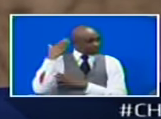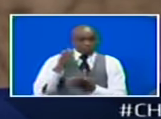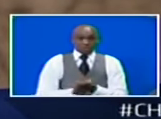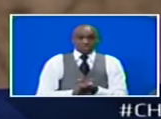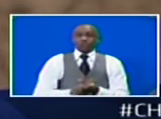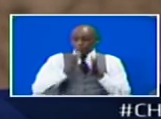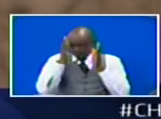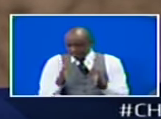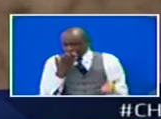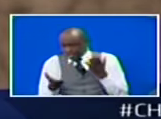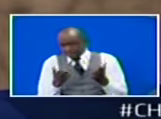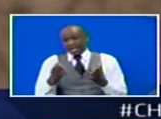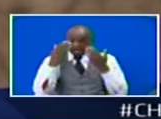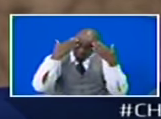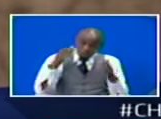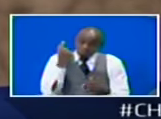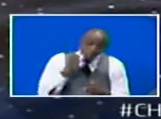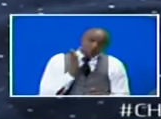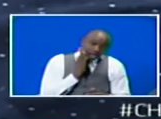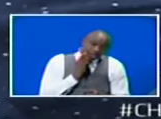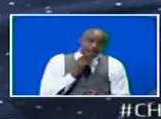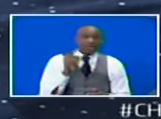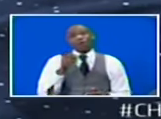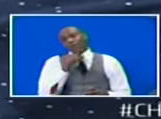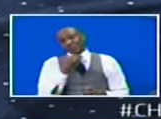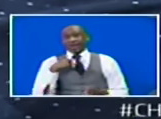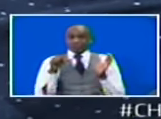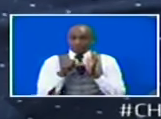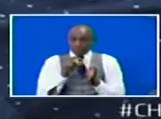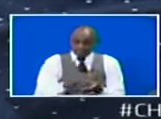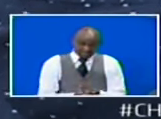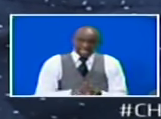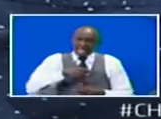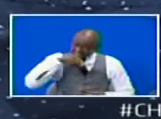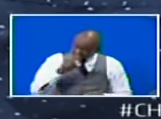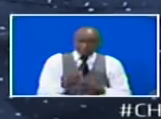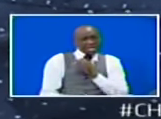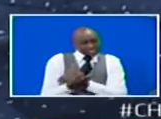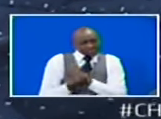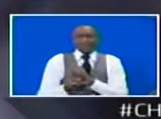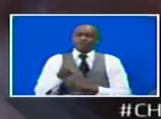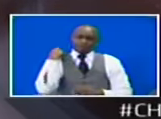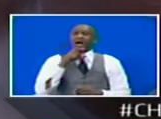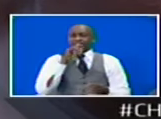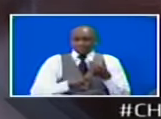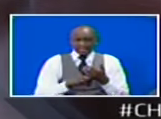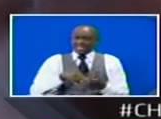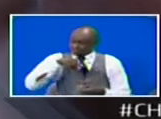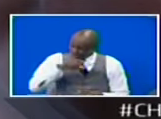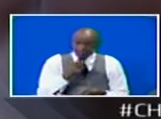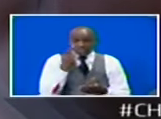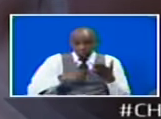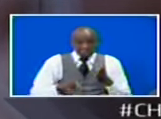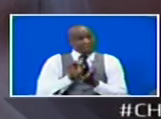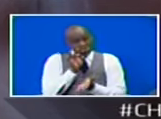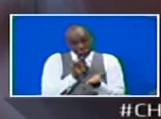Sasa mwenye angejibu hiyo swali labda ni mamangu ama babangu. She tearfully narrates how her former husband turned into a monster just because